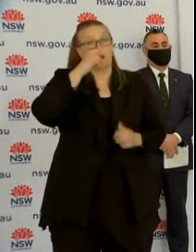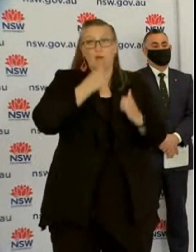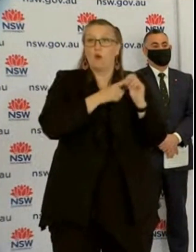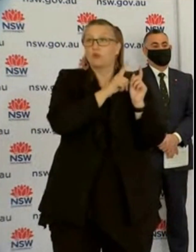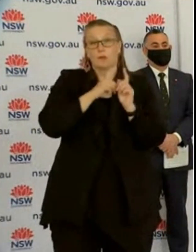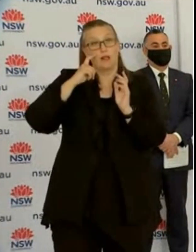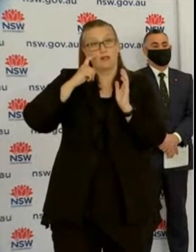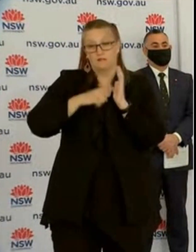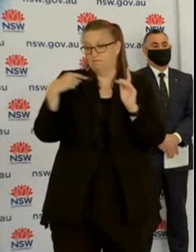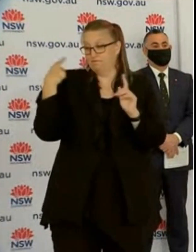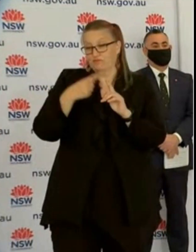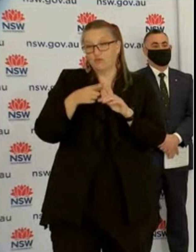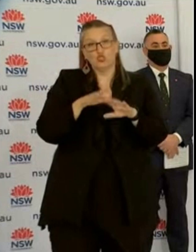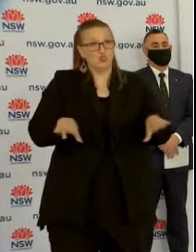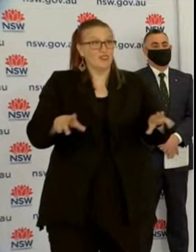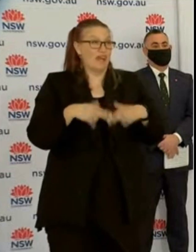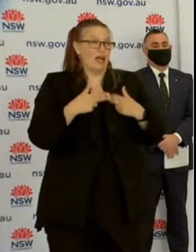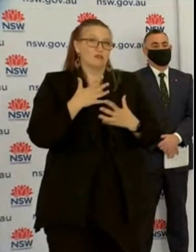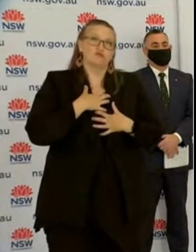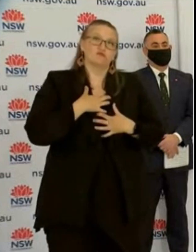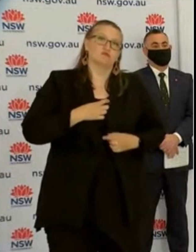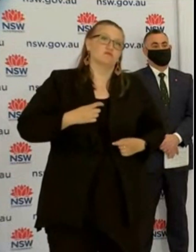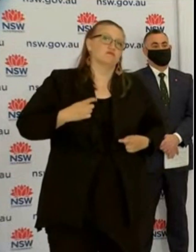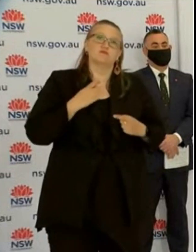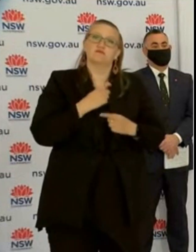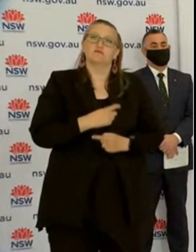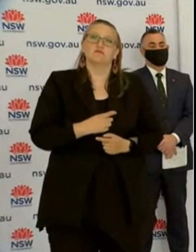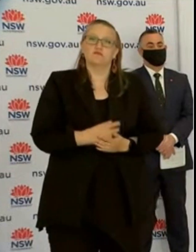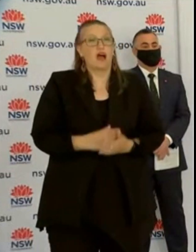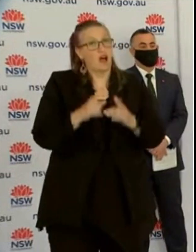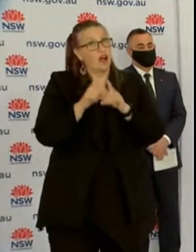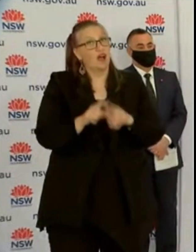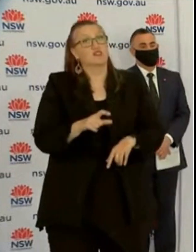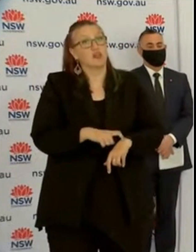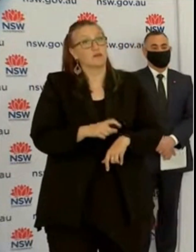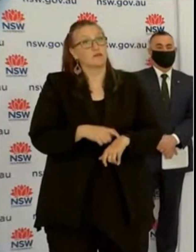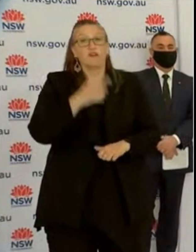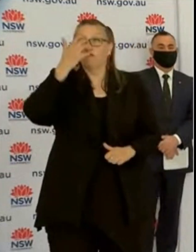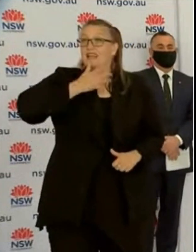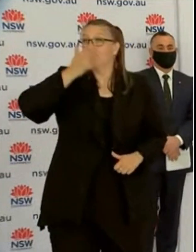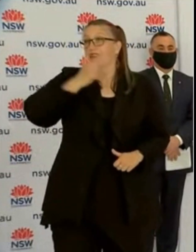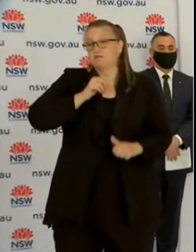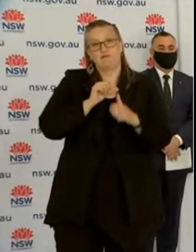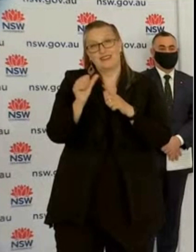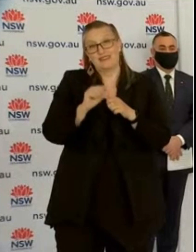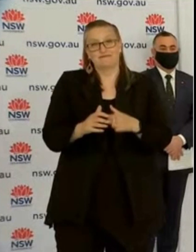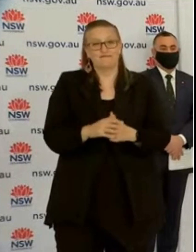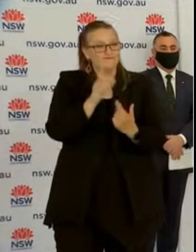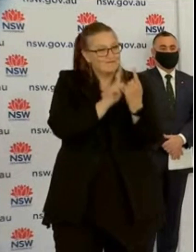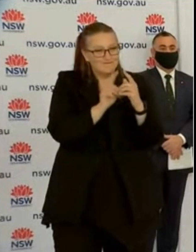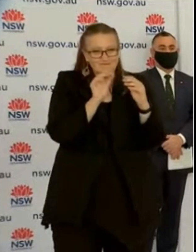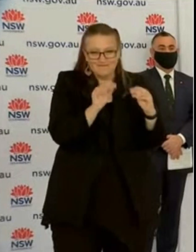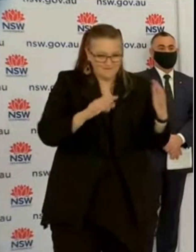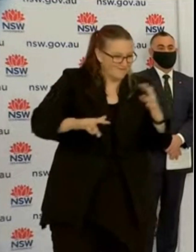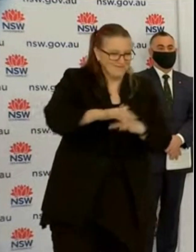what a difficult time it's been for families and for children. Face-to-face learning is obviously the optimum way for children to learn, and we are